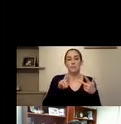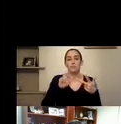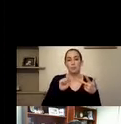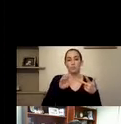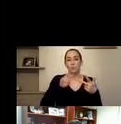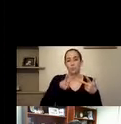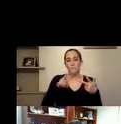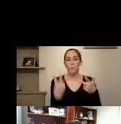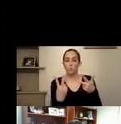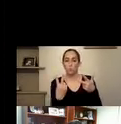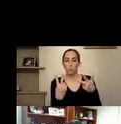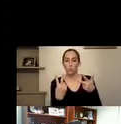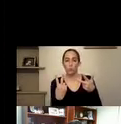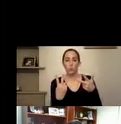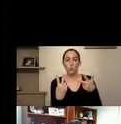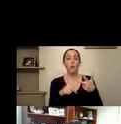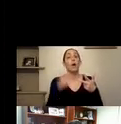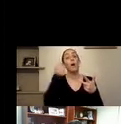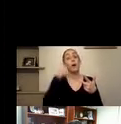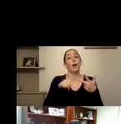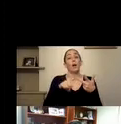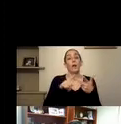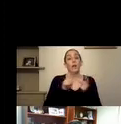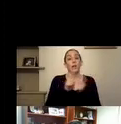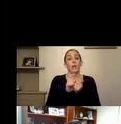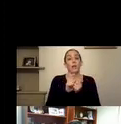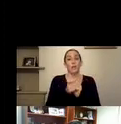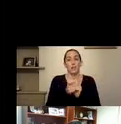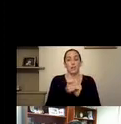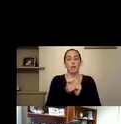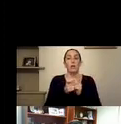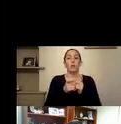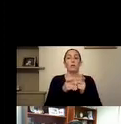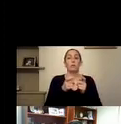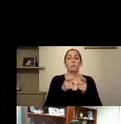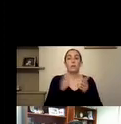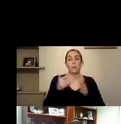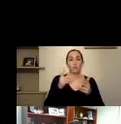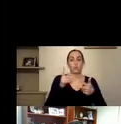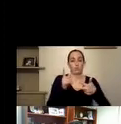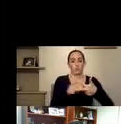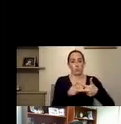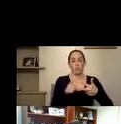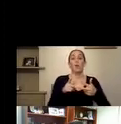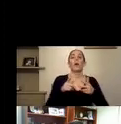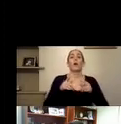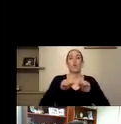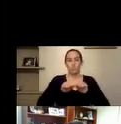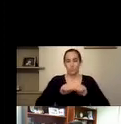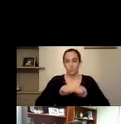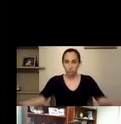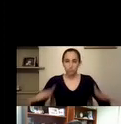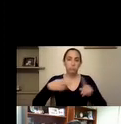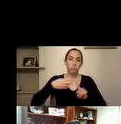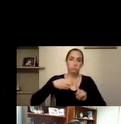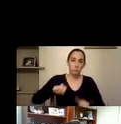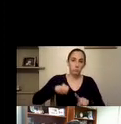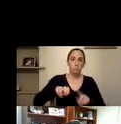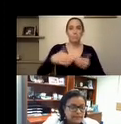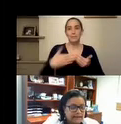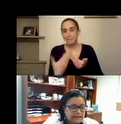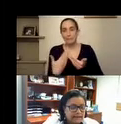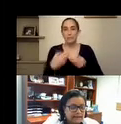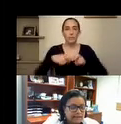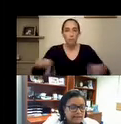been modified so that it actually does transmit from person to person, which has led to the current pandemic. So this